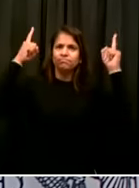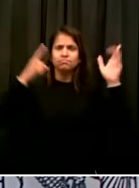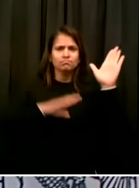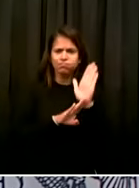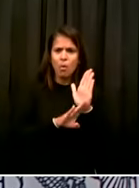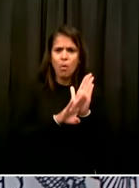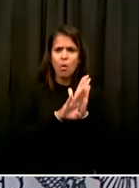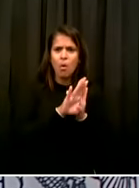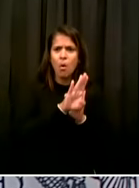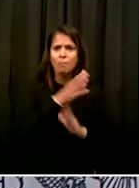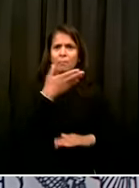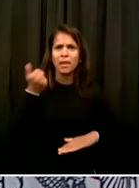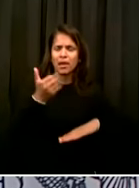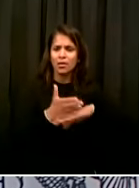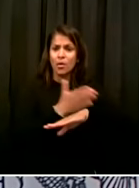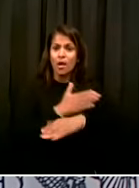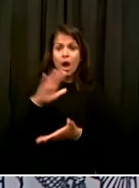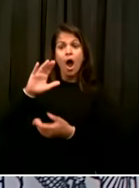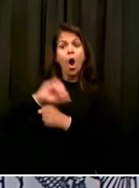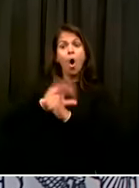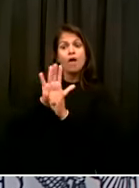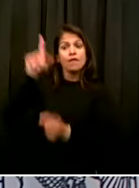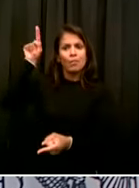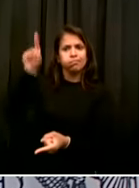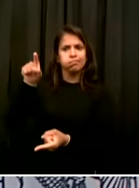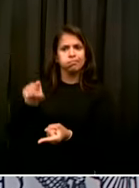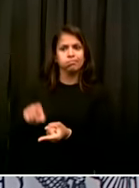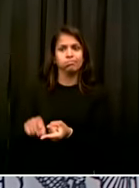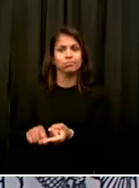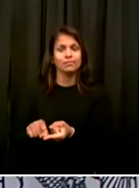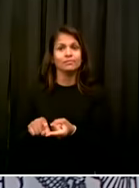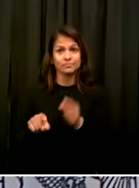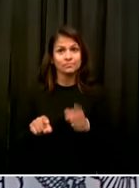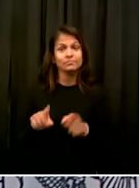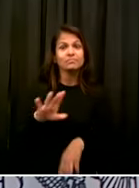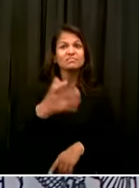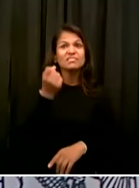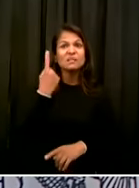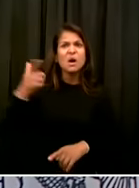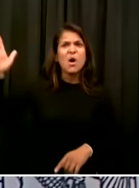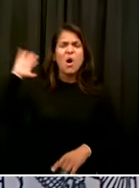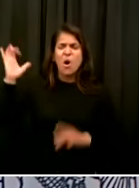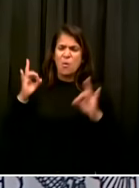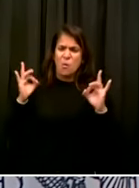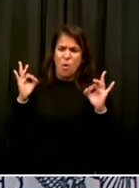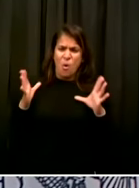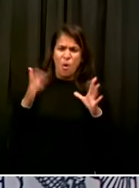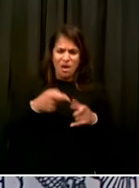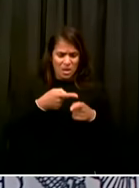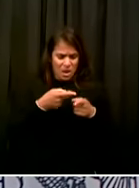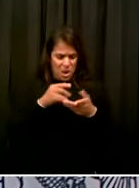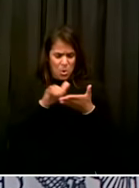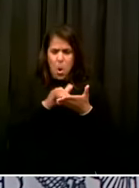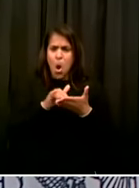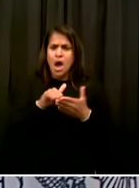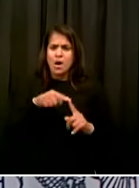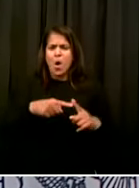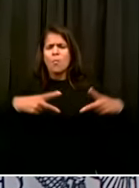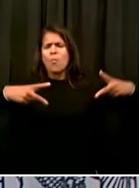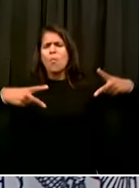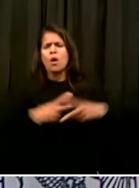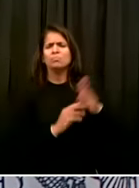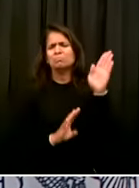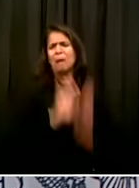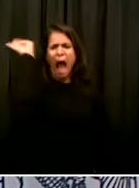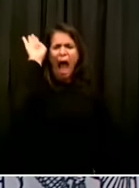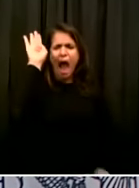count. We were the epicenter. And we have come back in a remarkable fashion because of you. I want to always be clear,